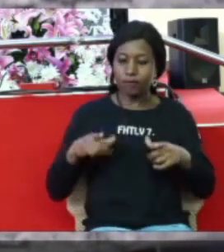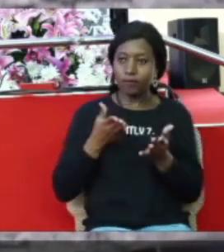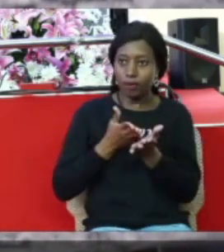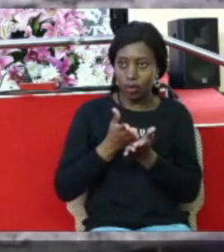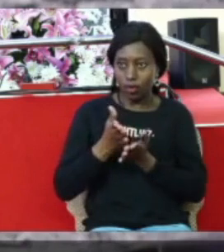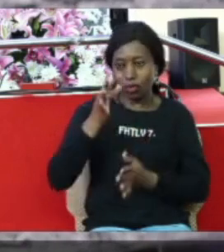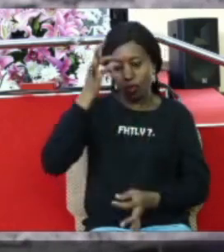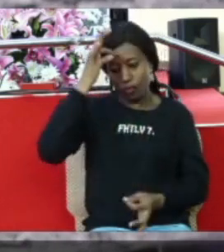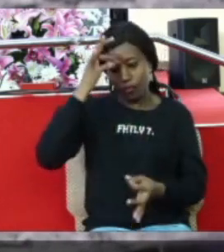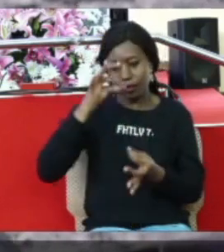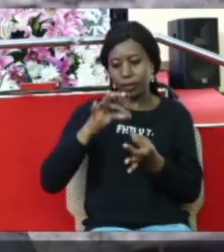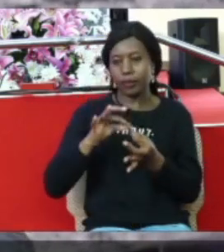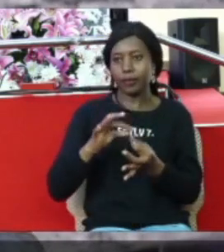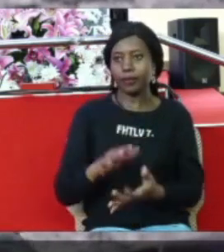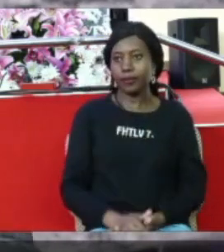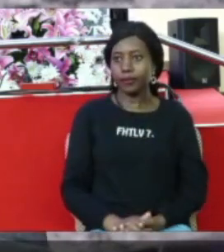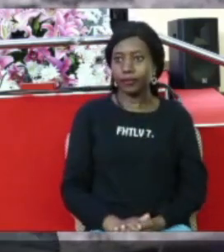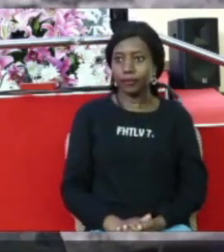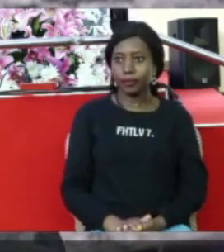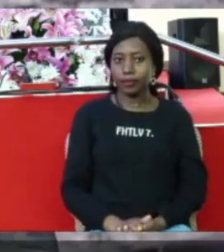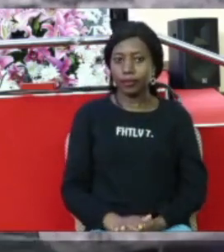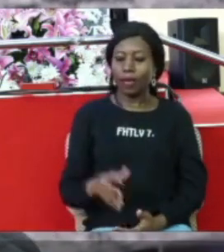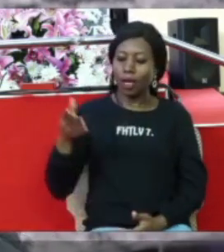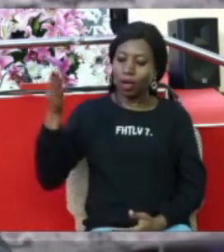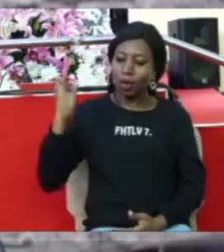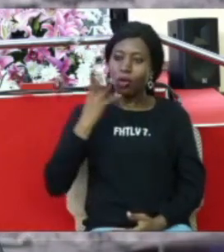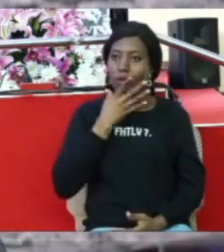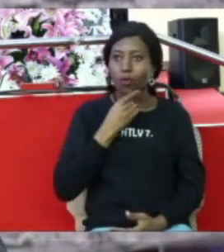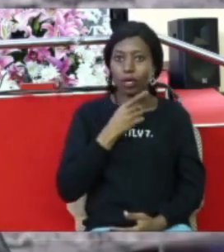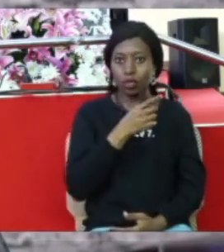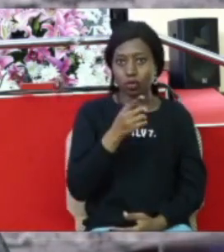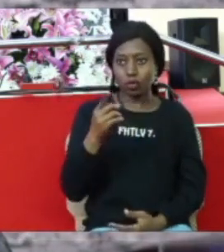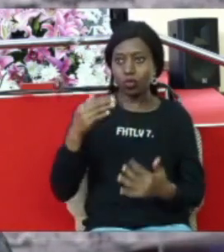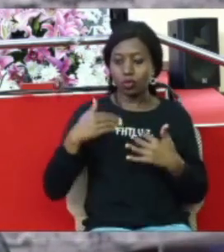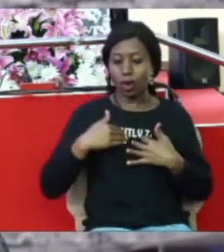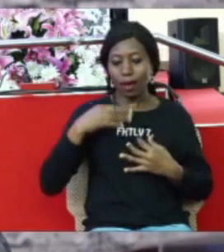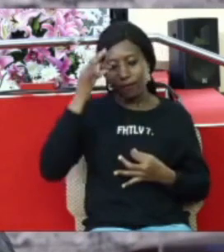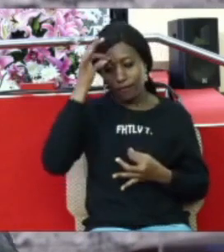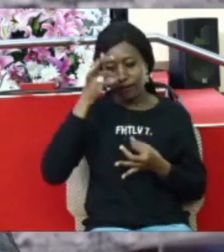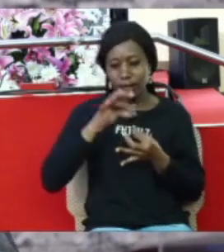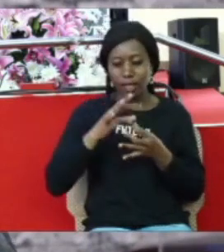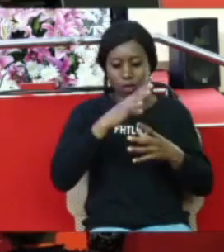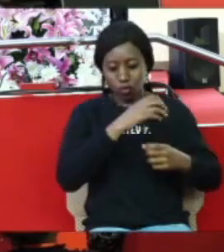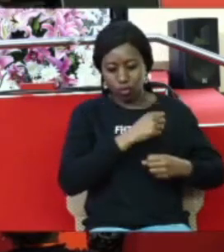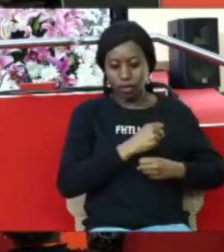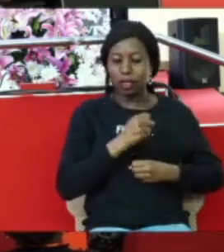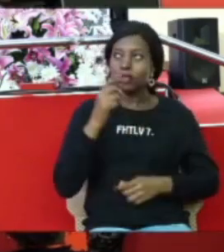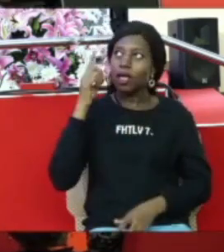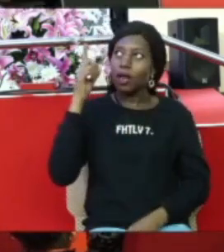So that is what faith is all about. God wants me to have faith, to trust him for those things that